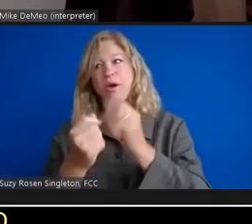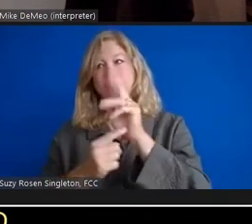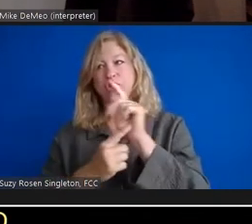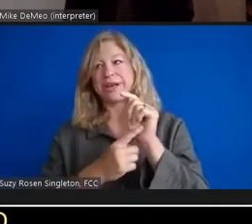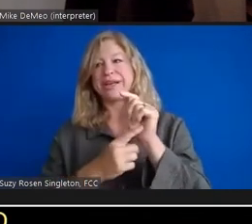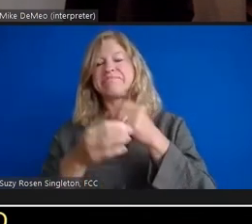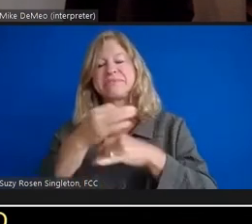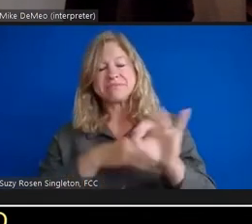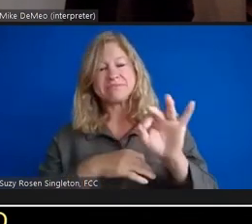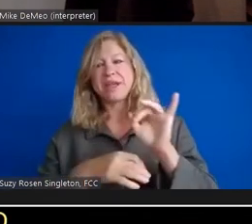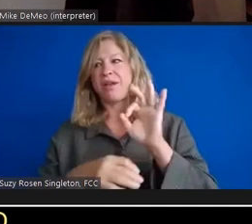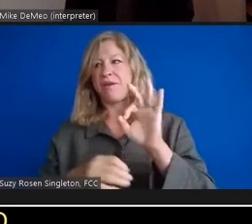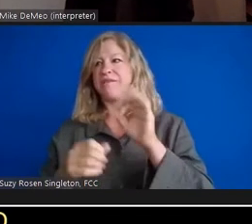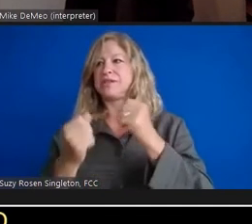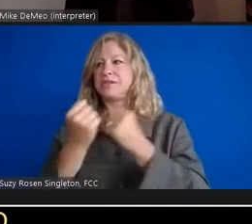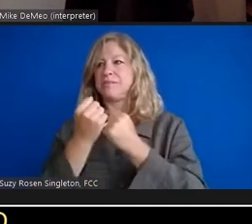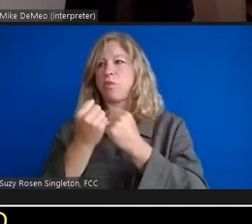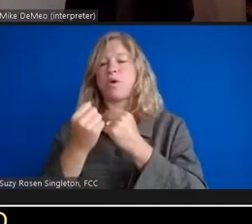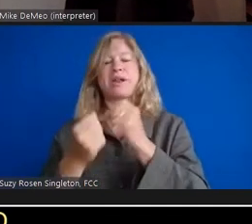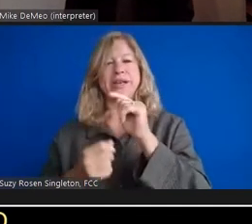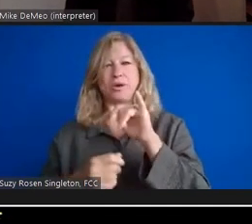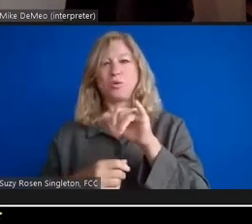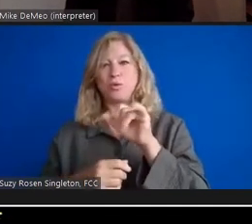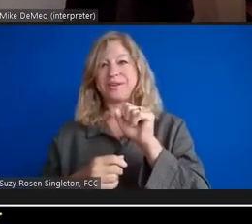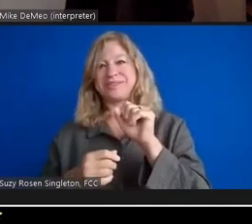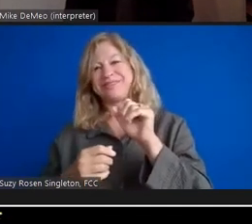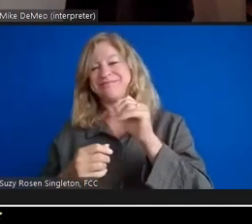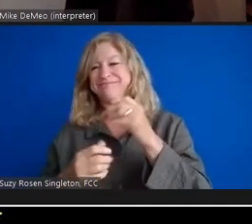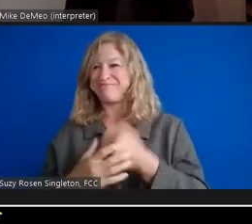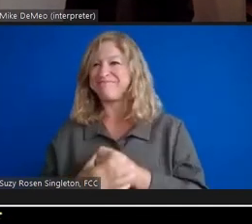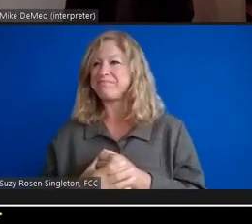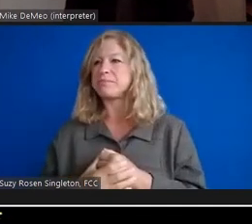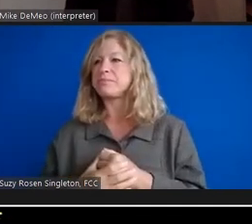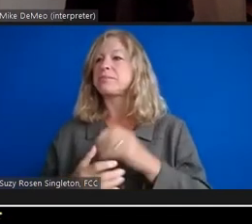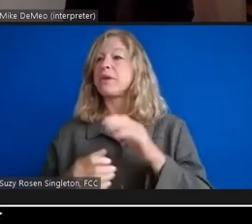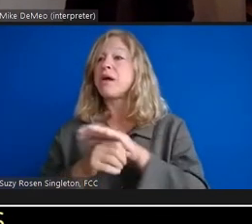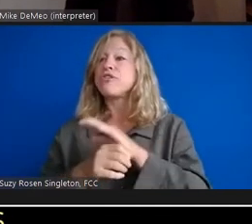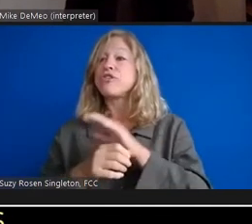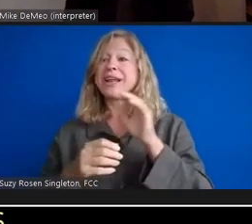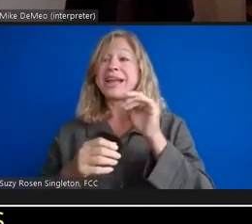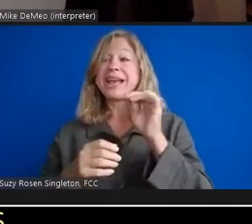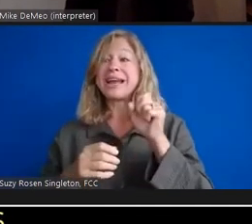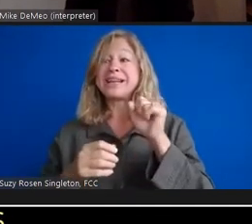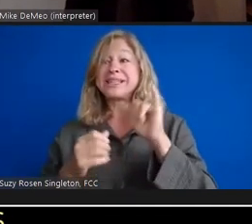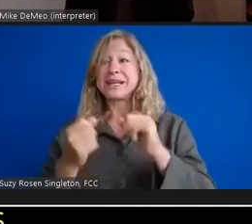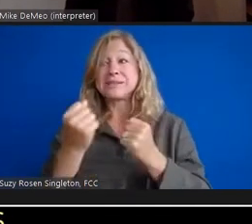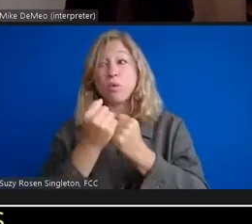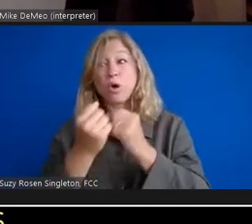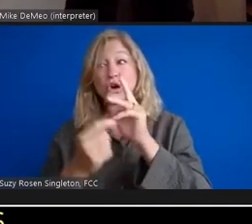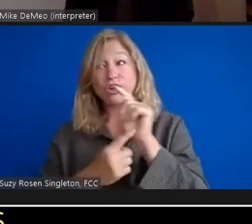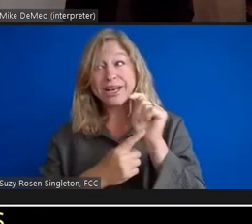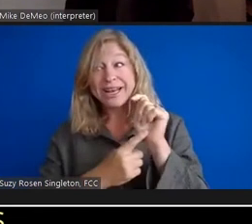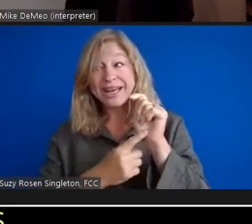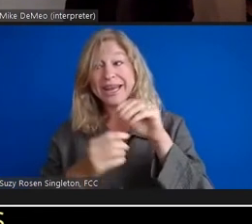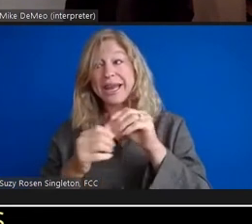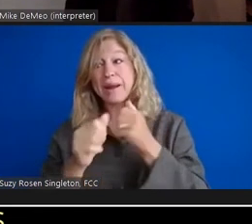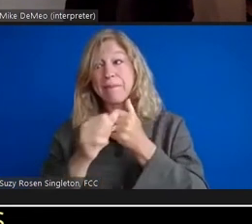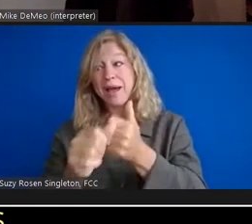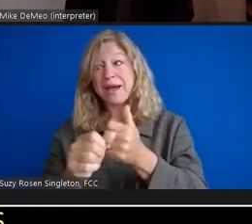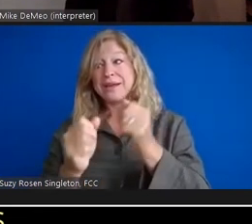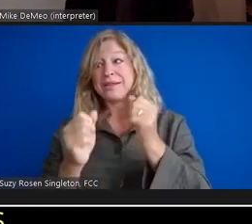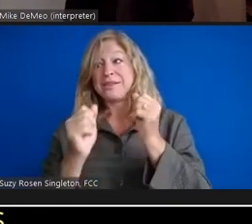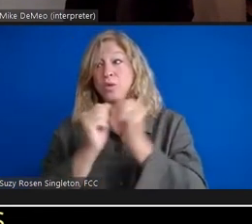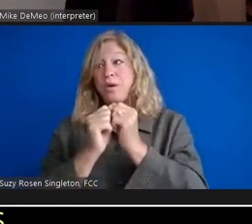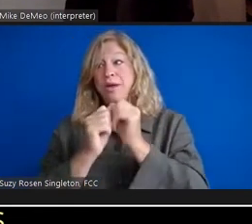new rules permitted the support of RTT in lieu of support of those legacy TTYs. Covered